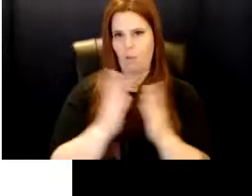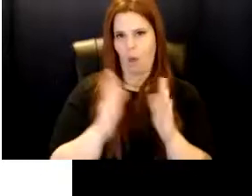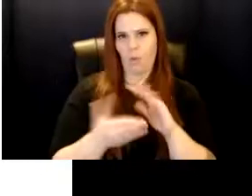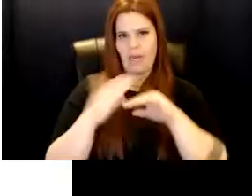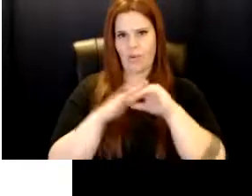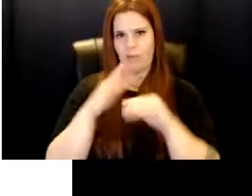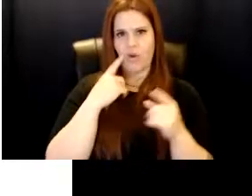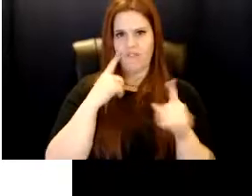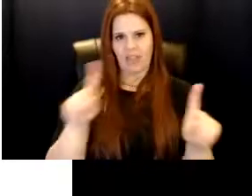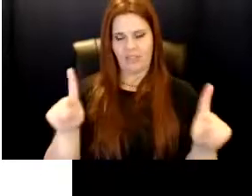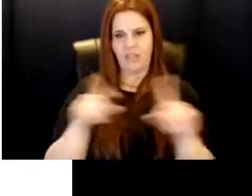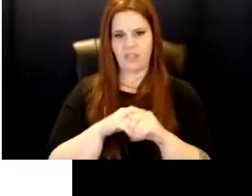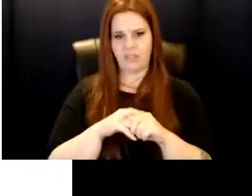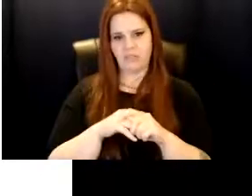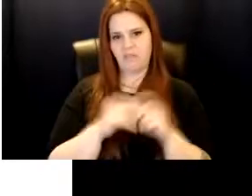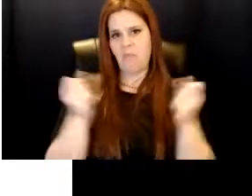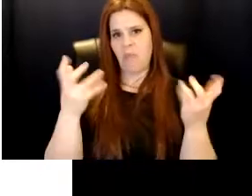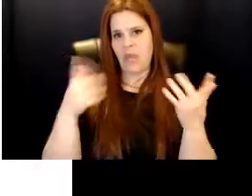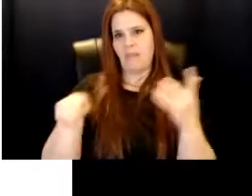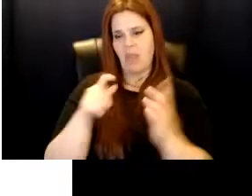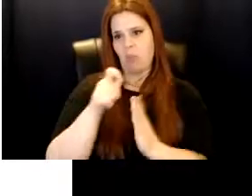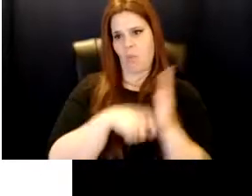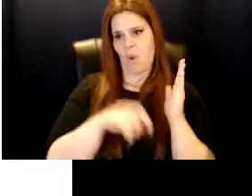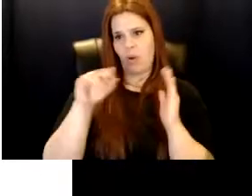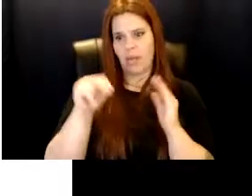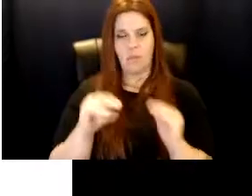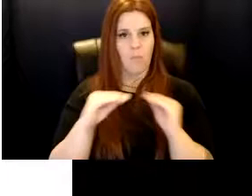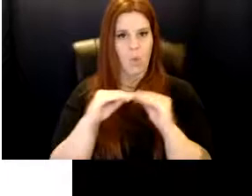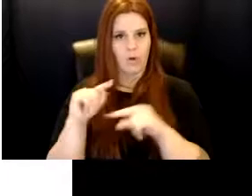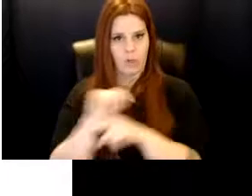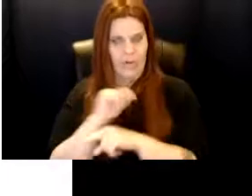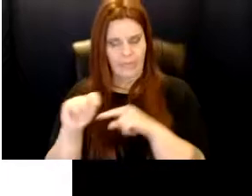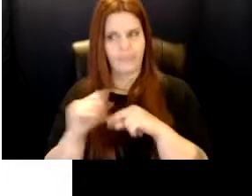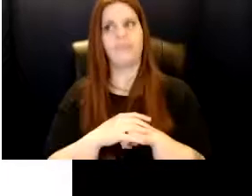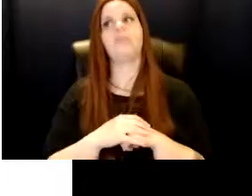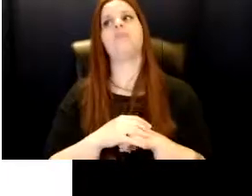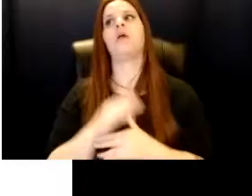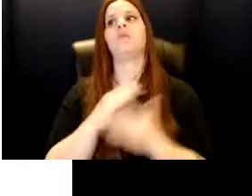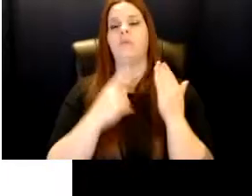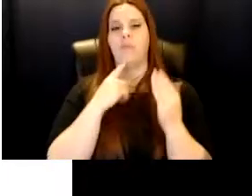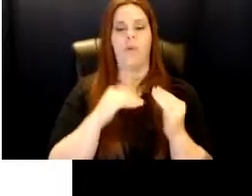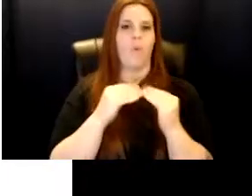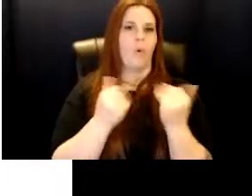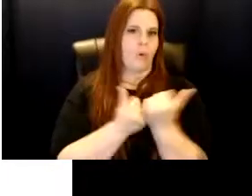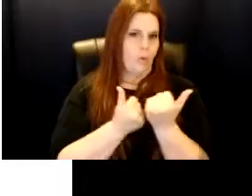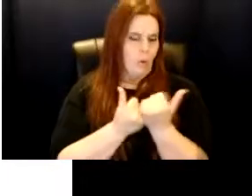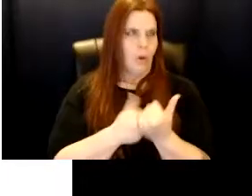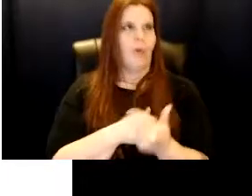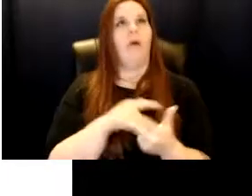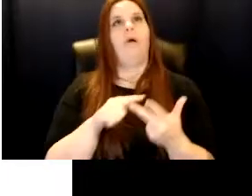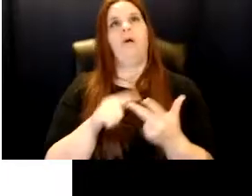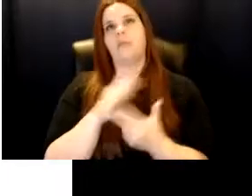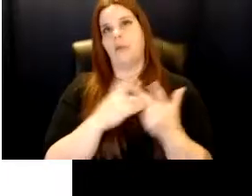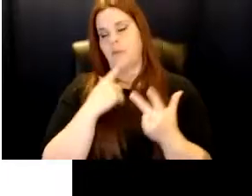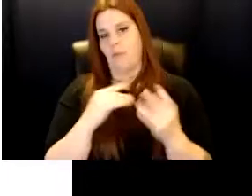your effectiveness? Many of them wrote in more training. Some said more support from other entities. Some said